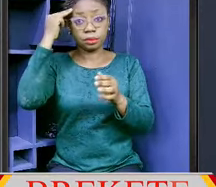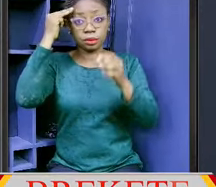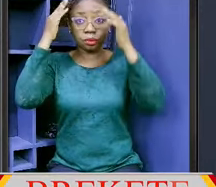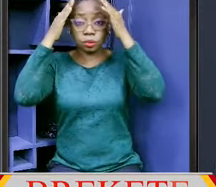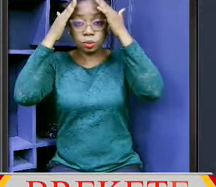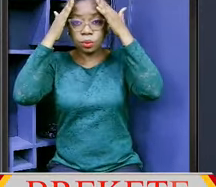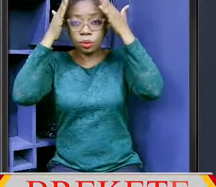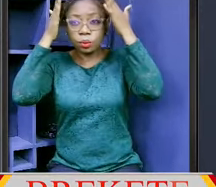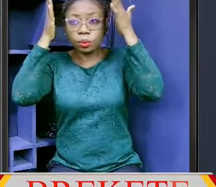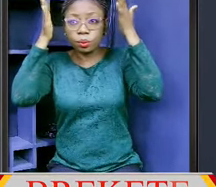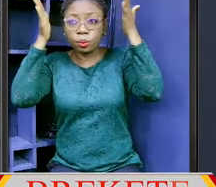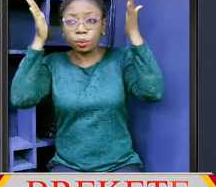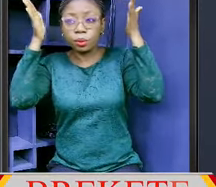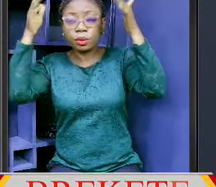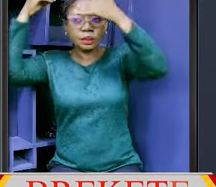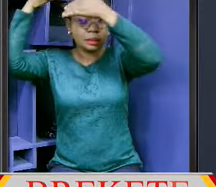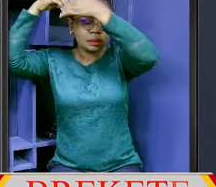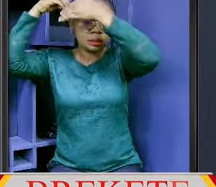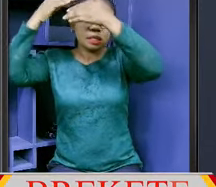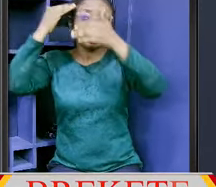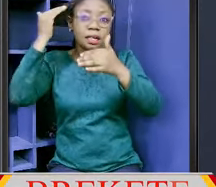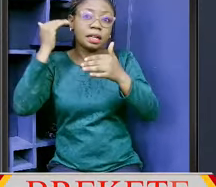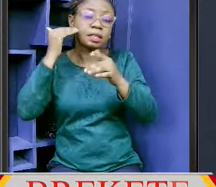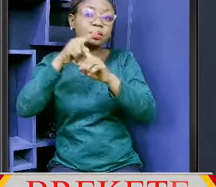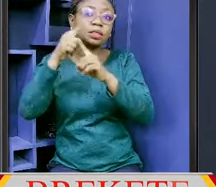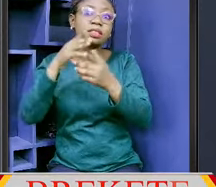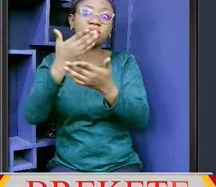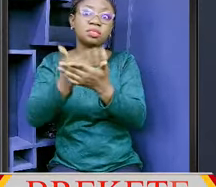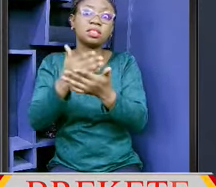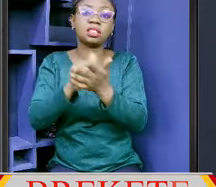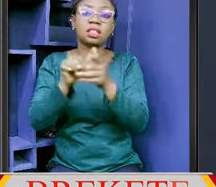that level, they know they recognize anybody again.